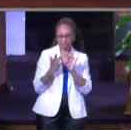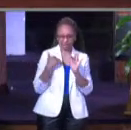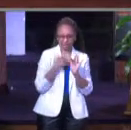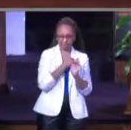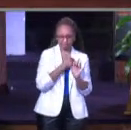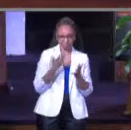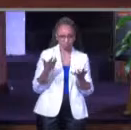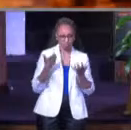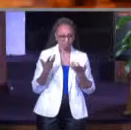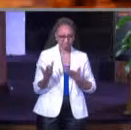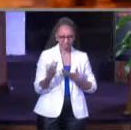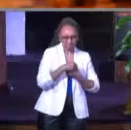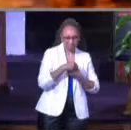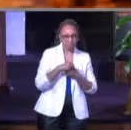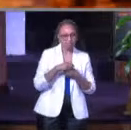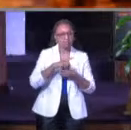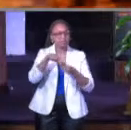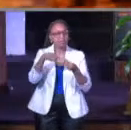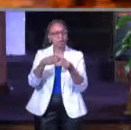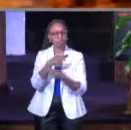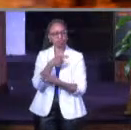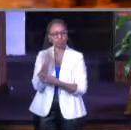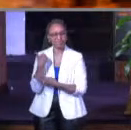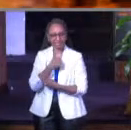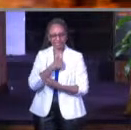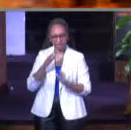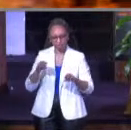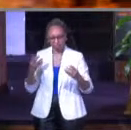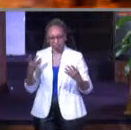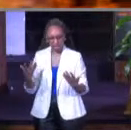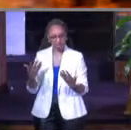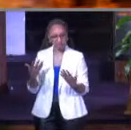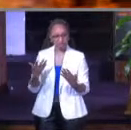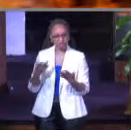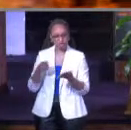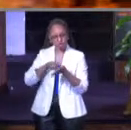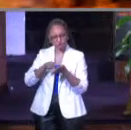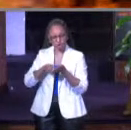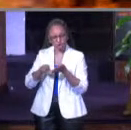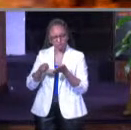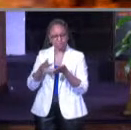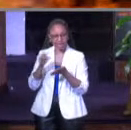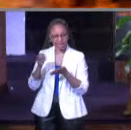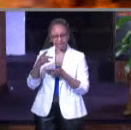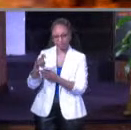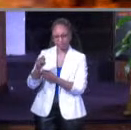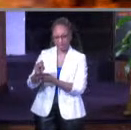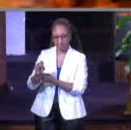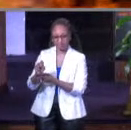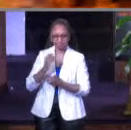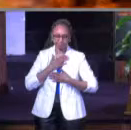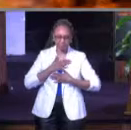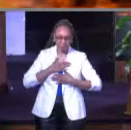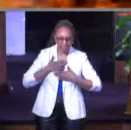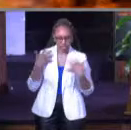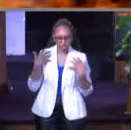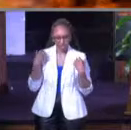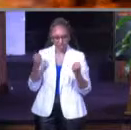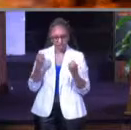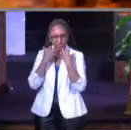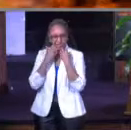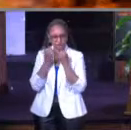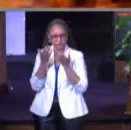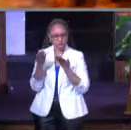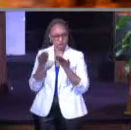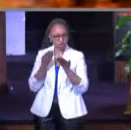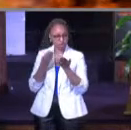all about the wrist. They're offering customized journals and pens. Compassionate Healthcare Nursing